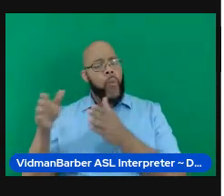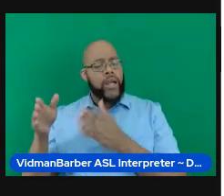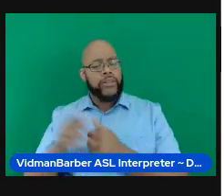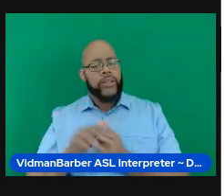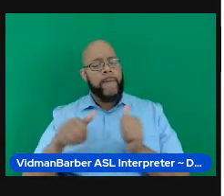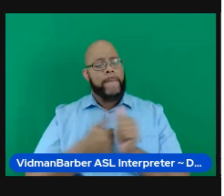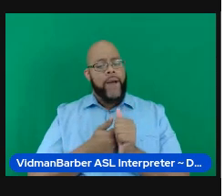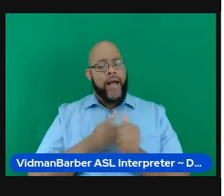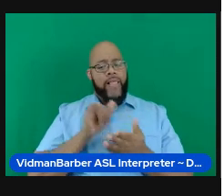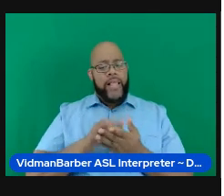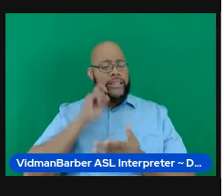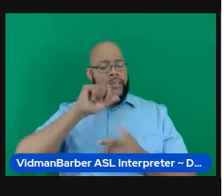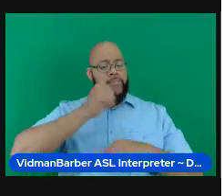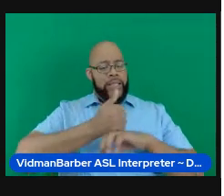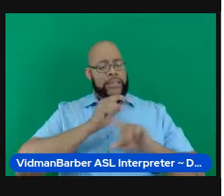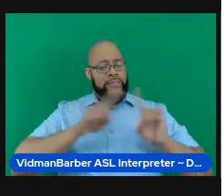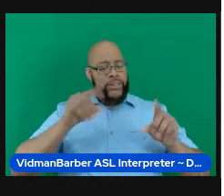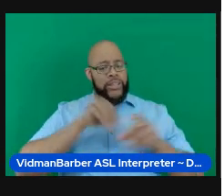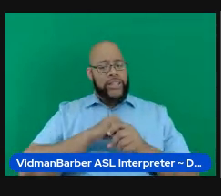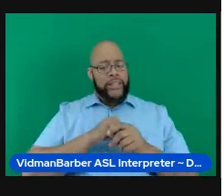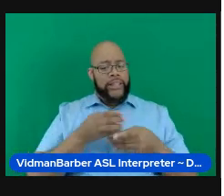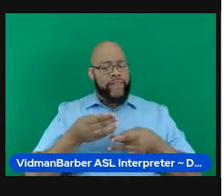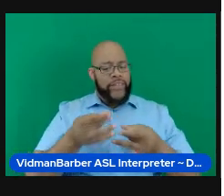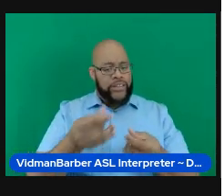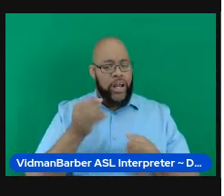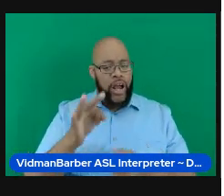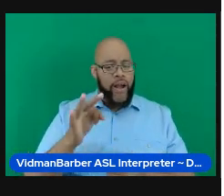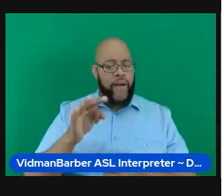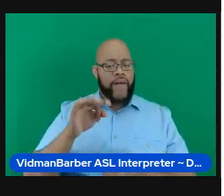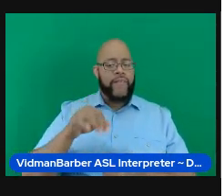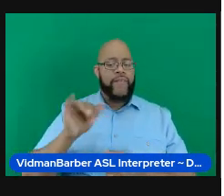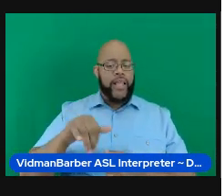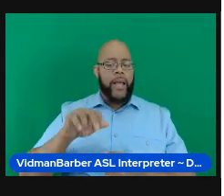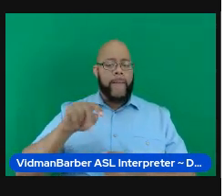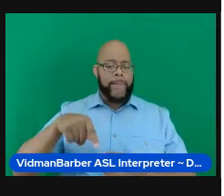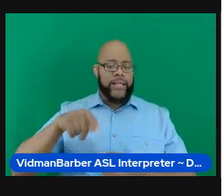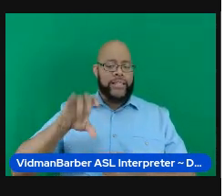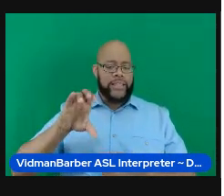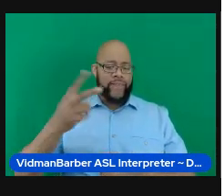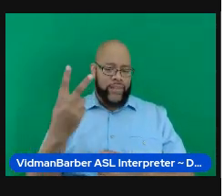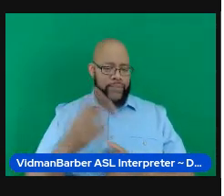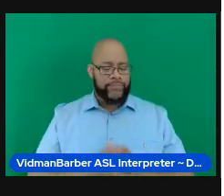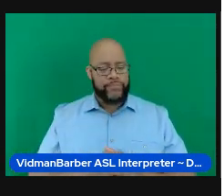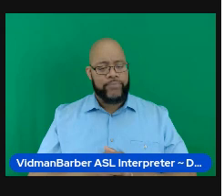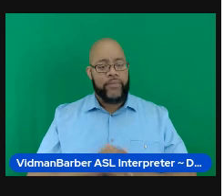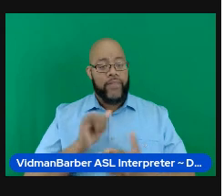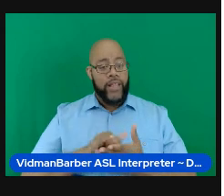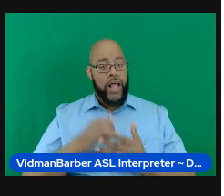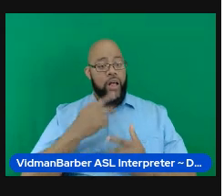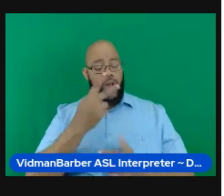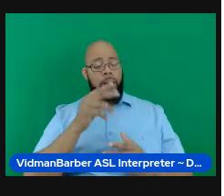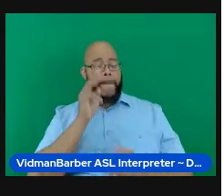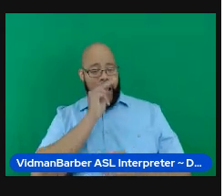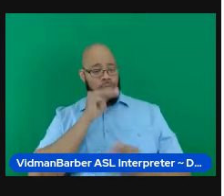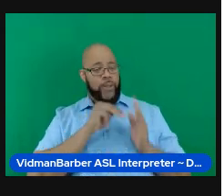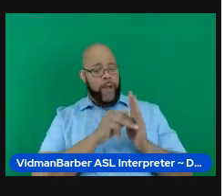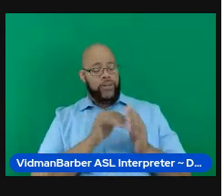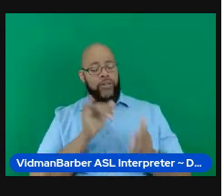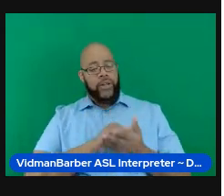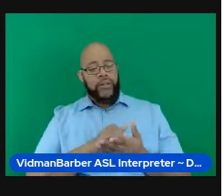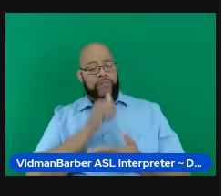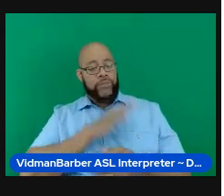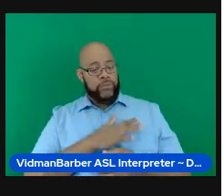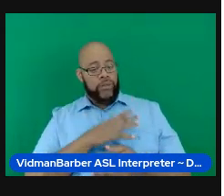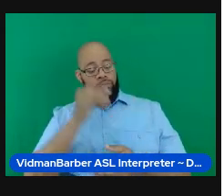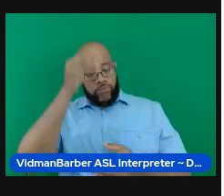these sex-based differences in the efficacy of PCV? For that, I turned to a mouse model where female